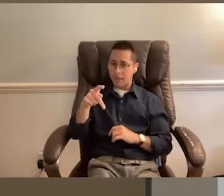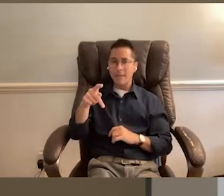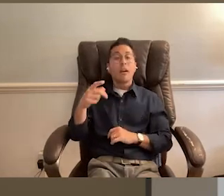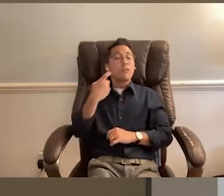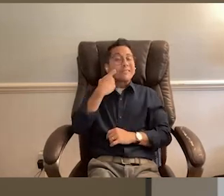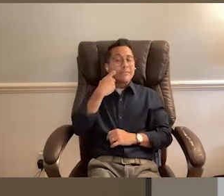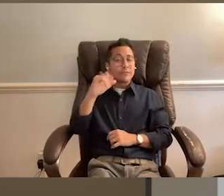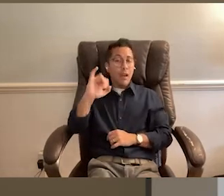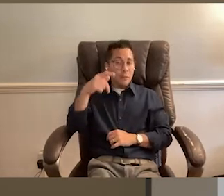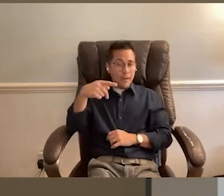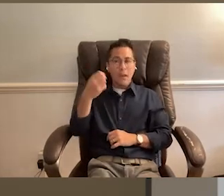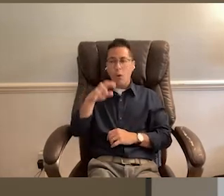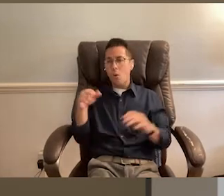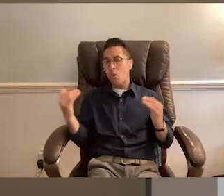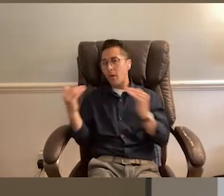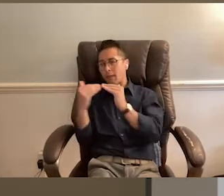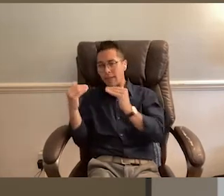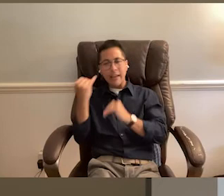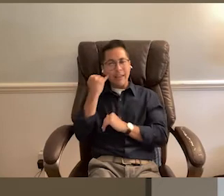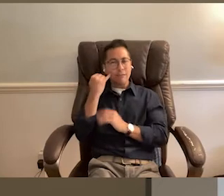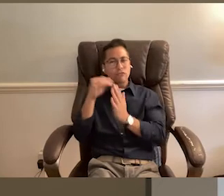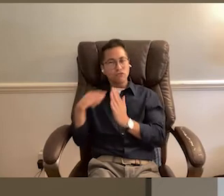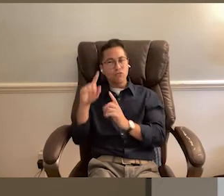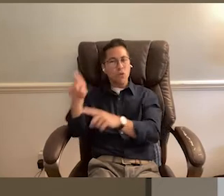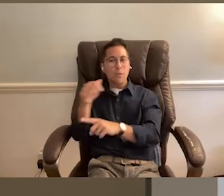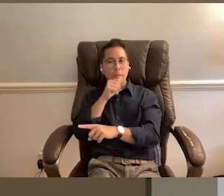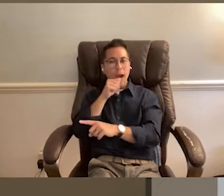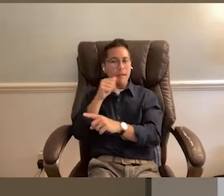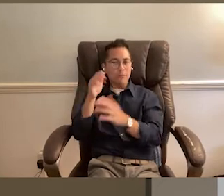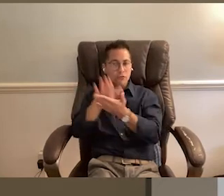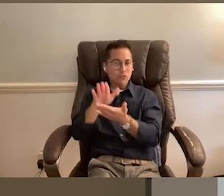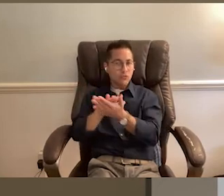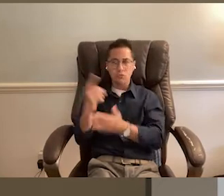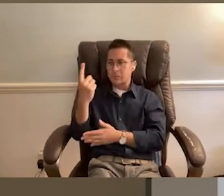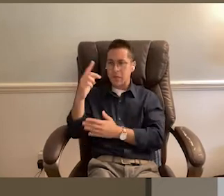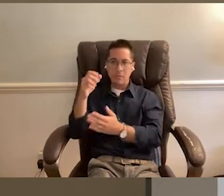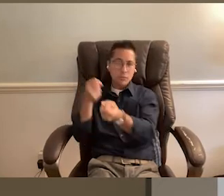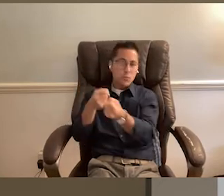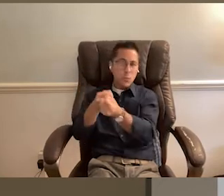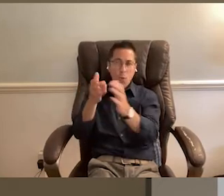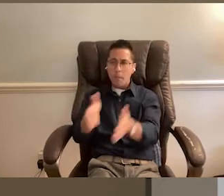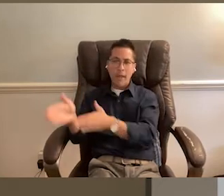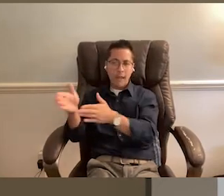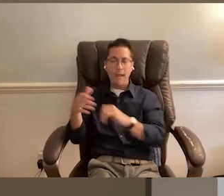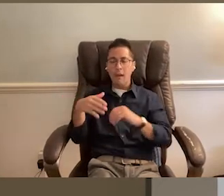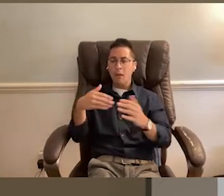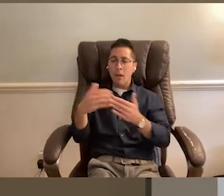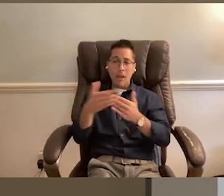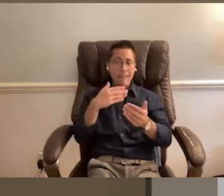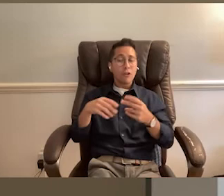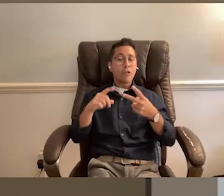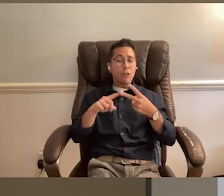application process, if there's anyone here that either you're interested or you know someone who might be interested in it, We use University of North Florida's